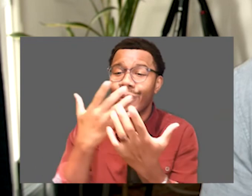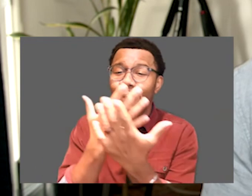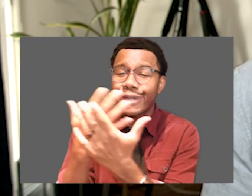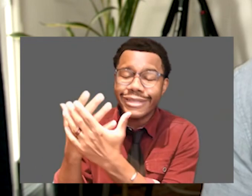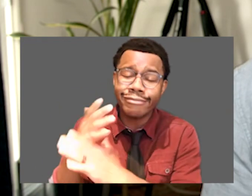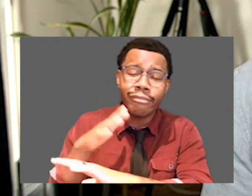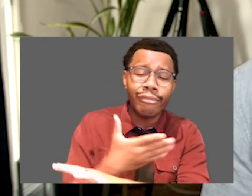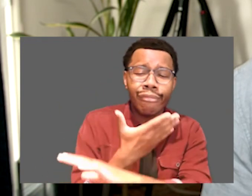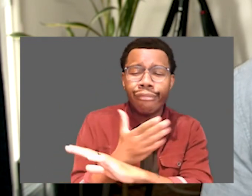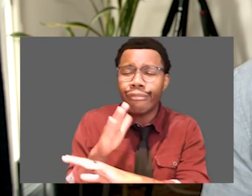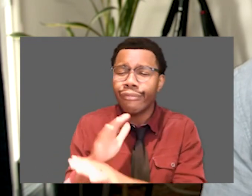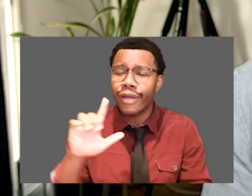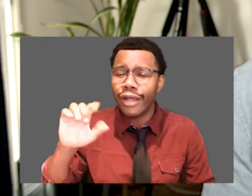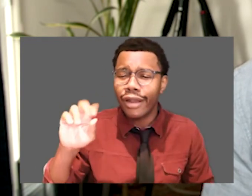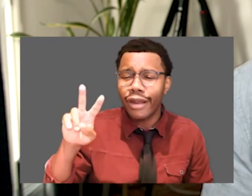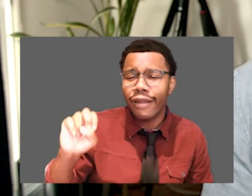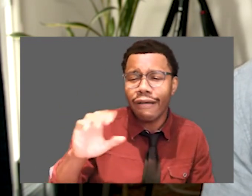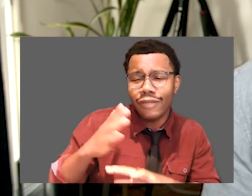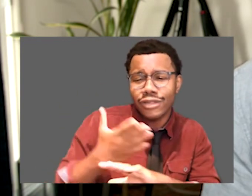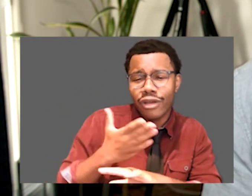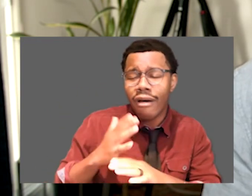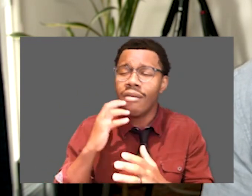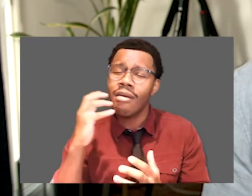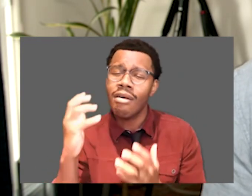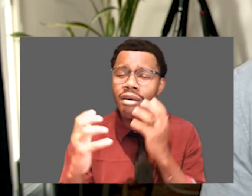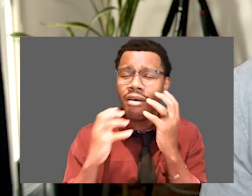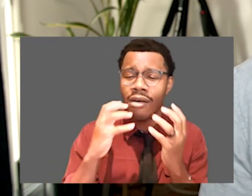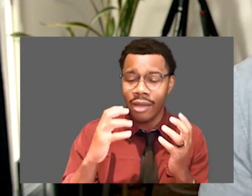stay awake, staring at the bottom of the bunk above you.